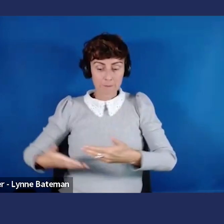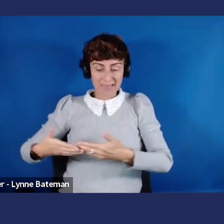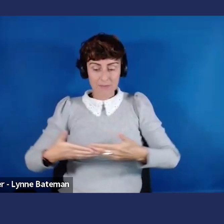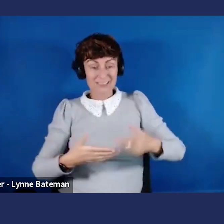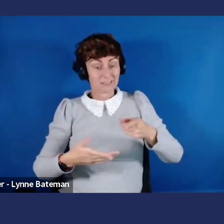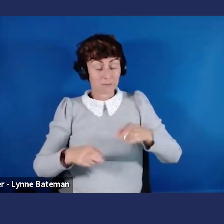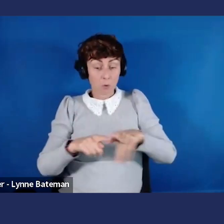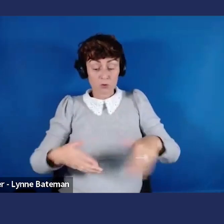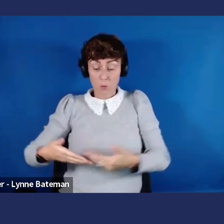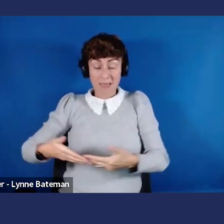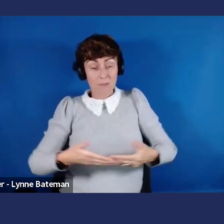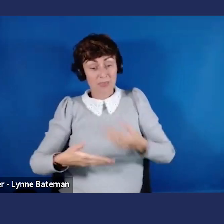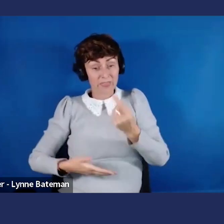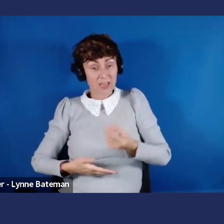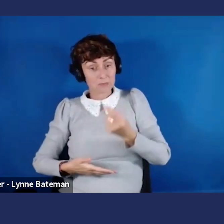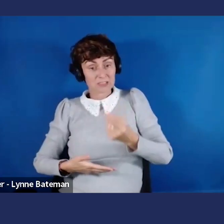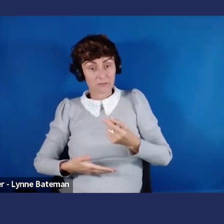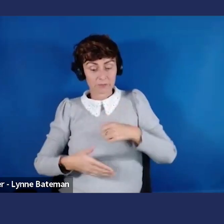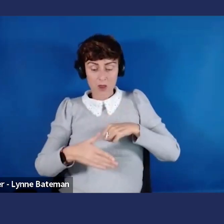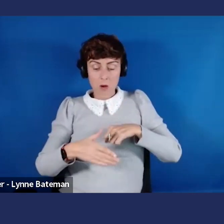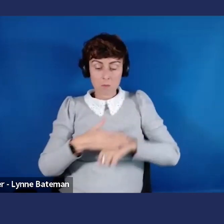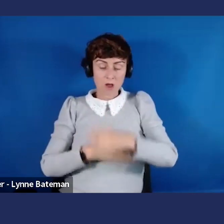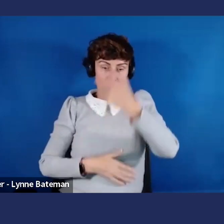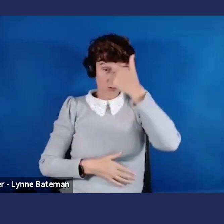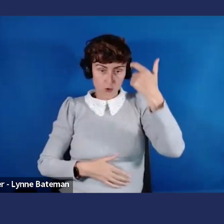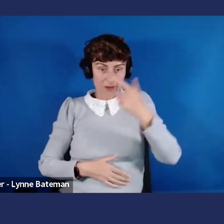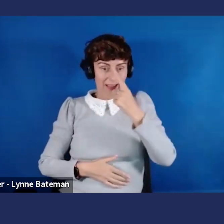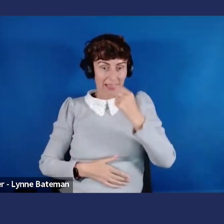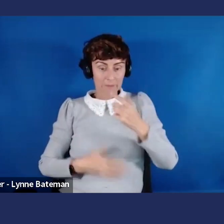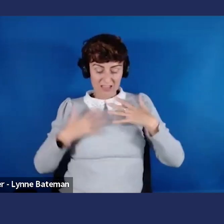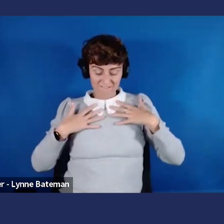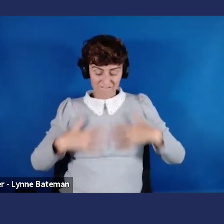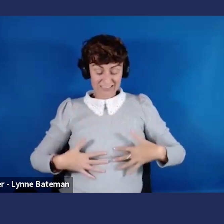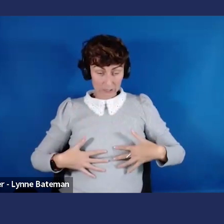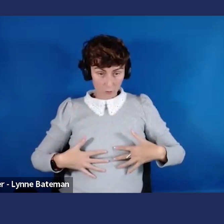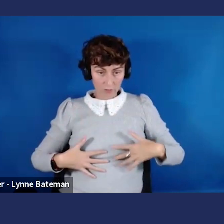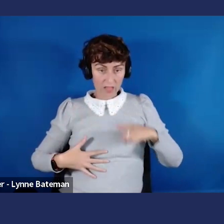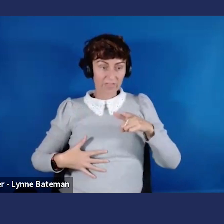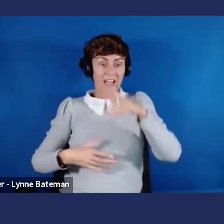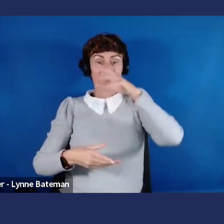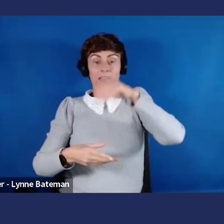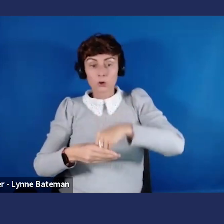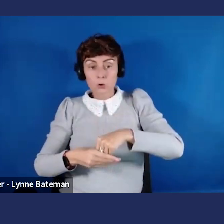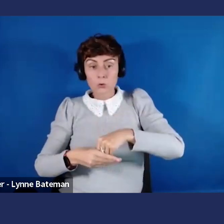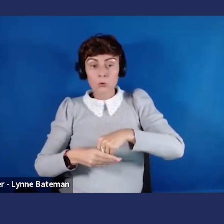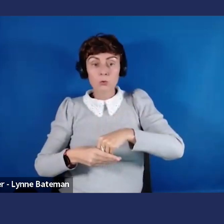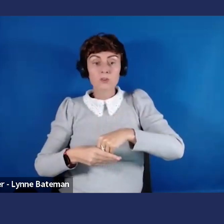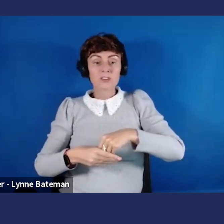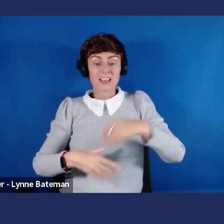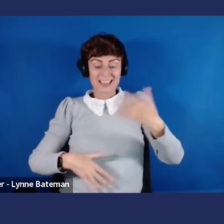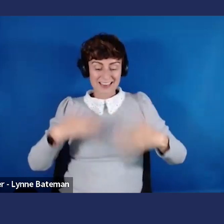born. Birth trauma can be split into both the physical, which is including things like obstetric anal sphincter